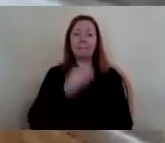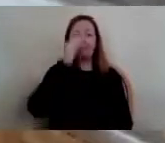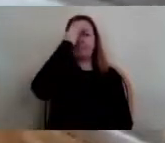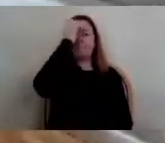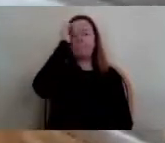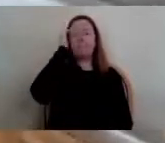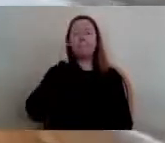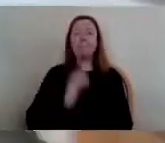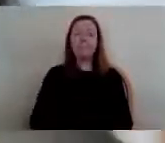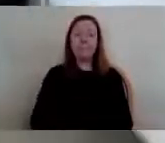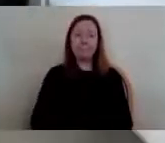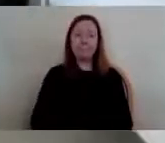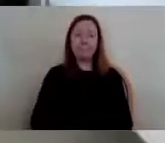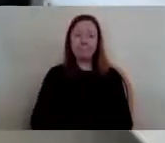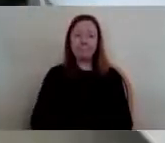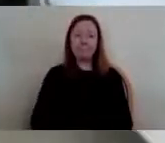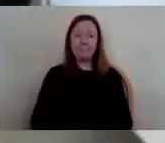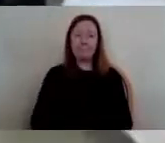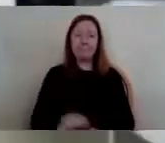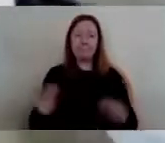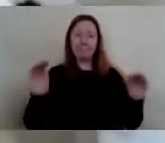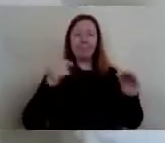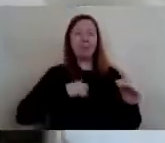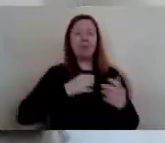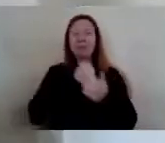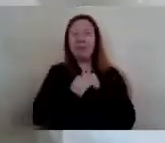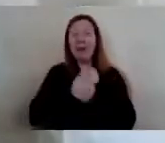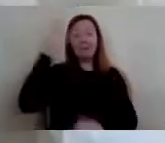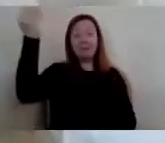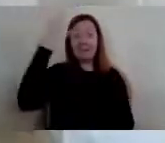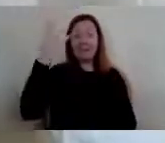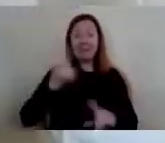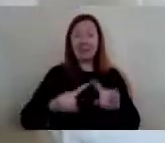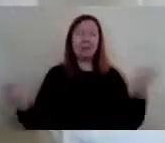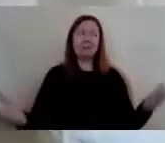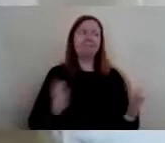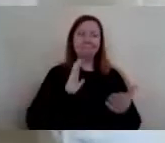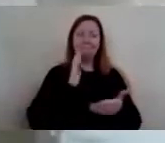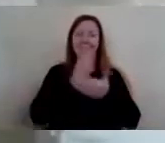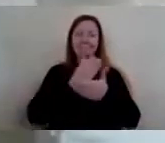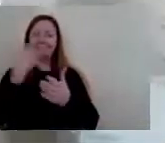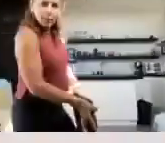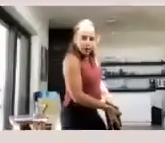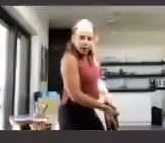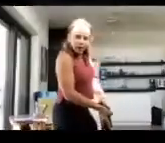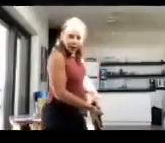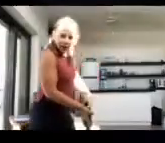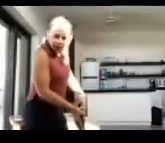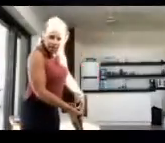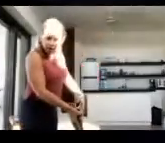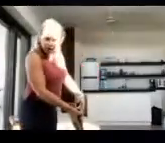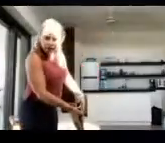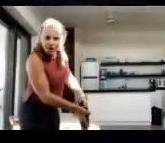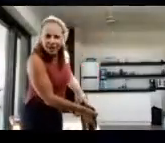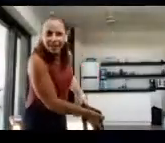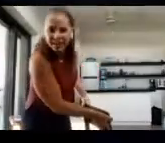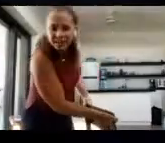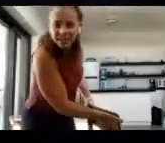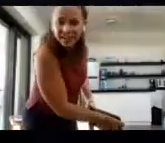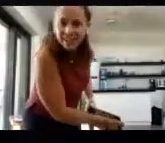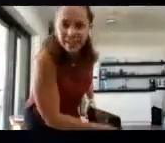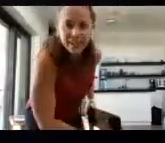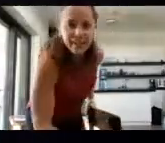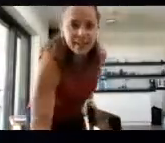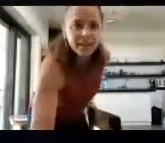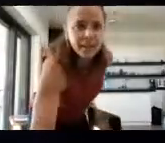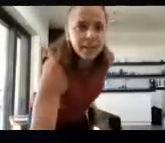shift. We all love sunshine until it messes with our workout video and then it becomes a challenge.